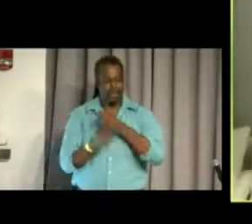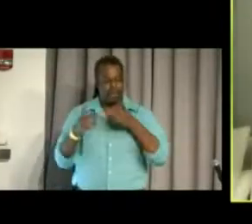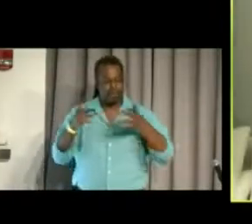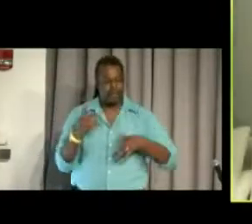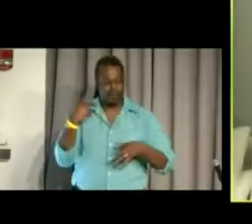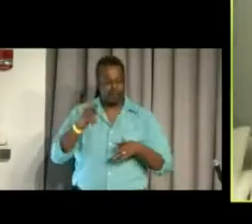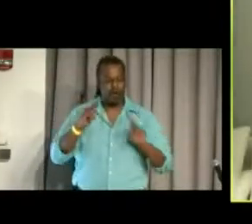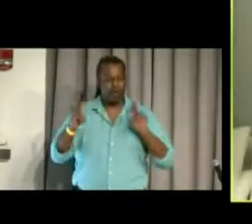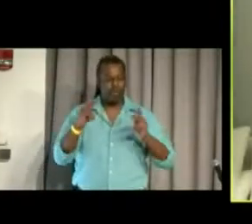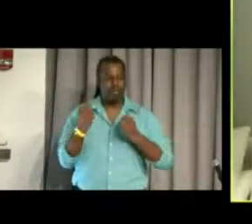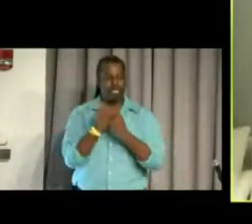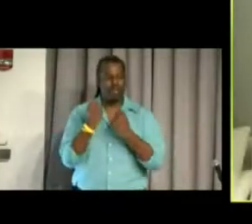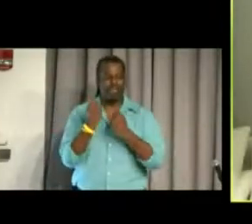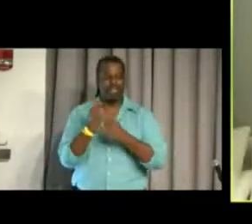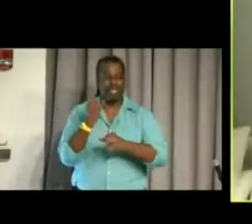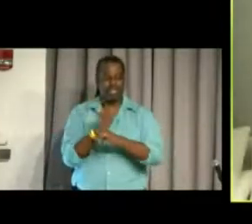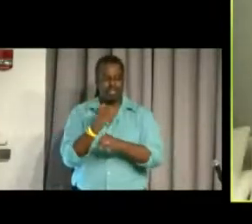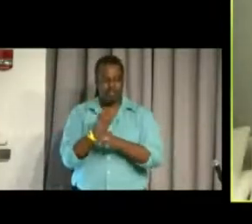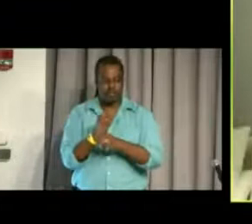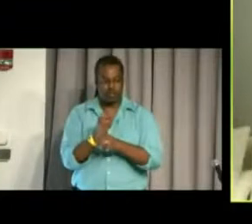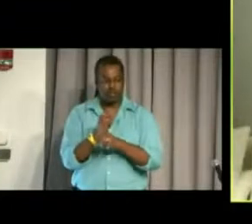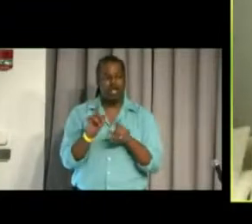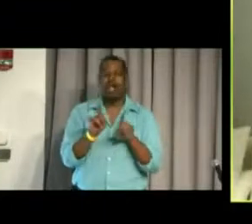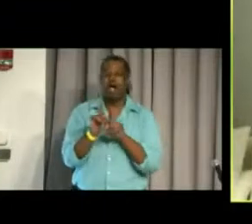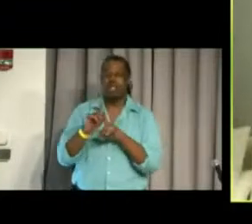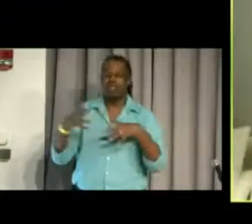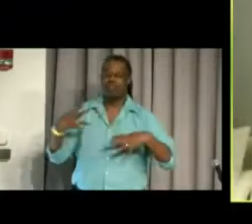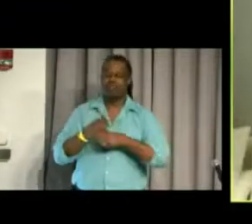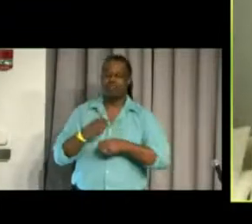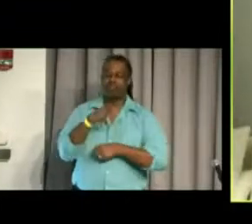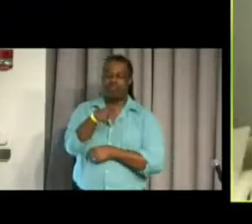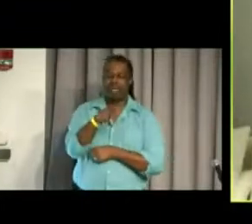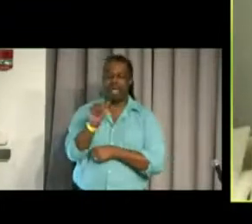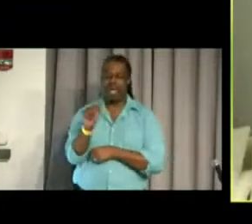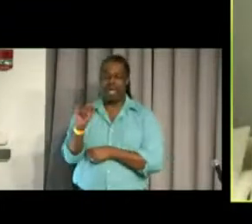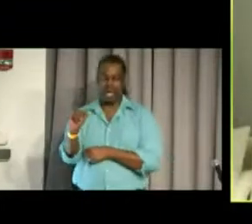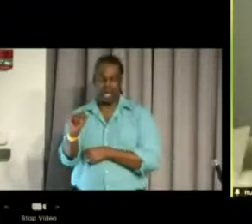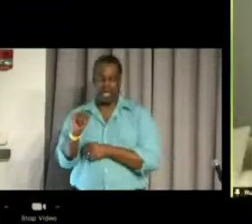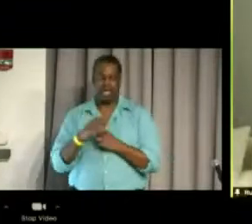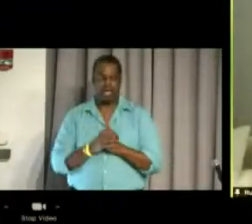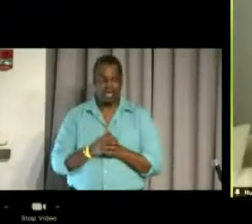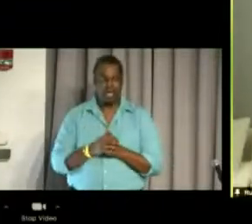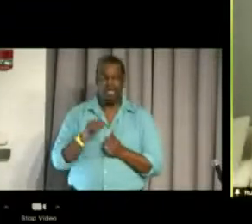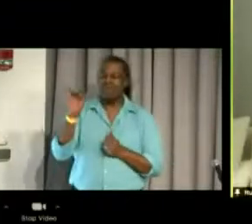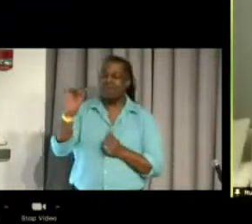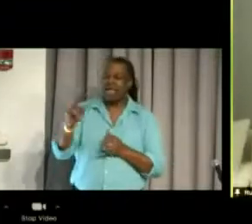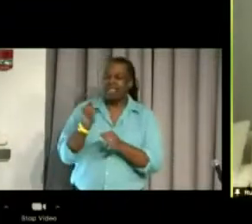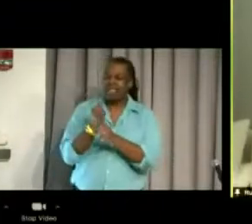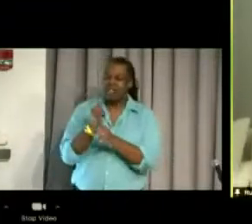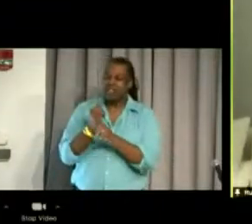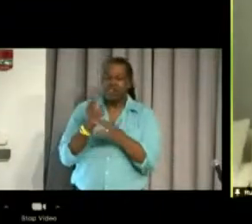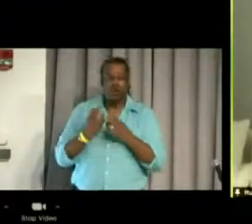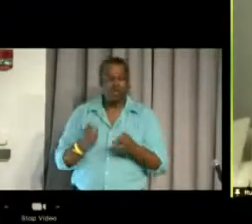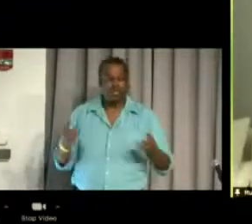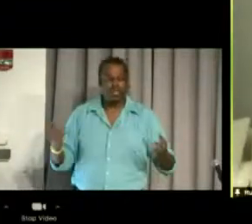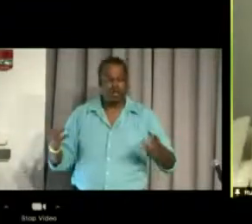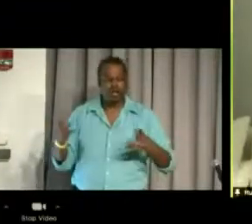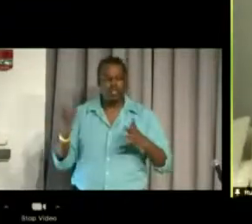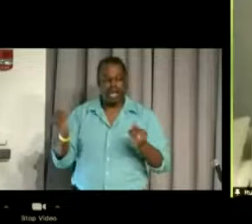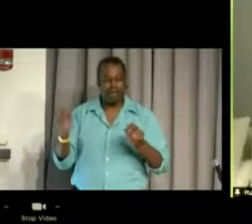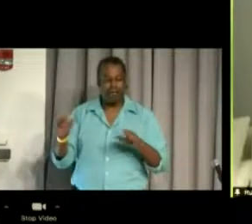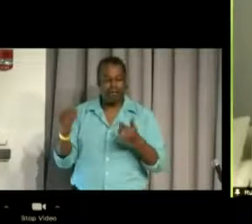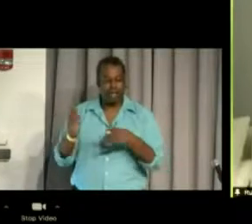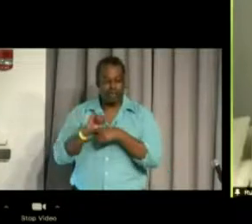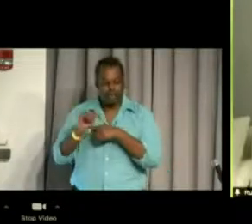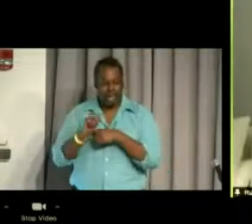Advocacy Institute. We also call it PAI. The People's Advocacy Institute is a resource and training incubator for